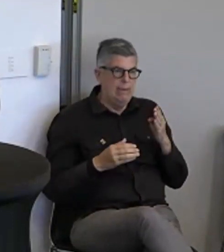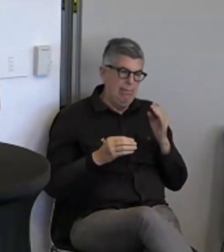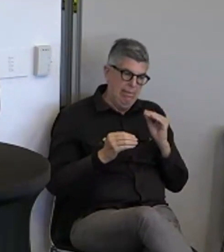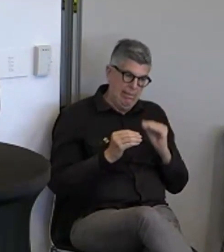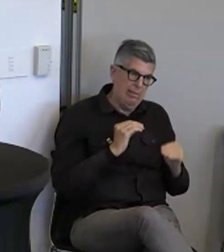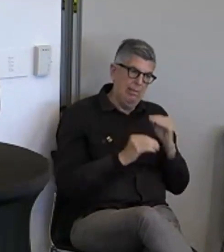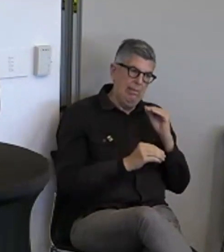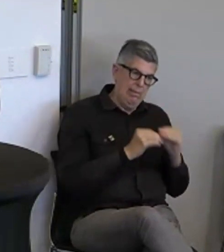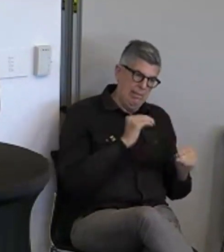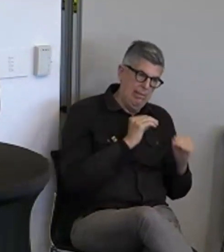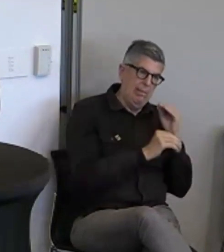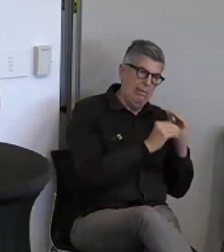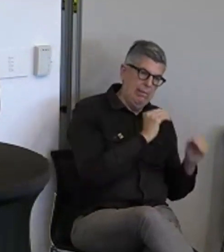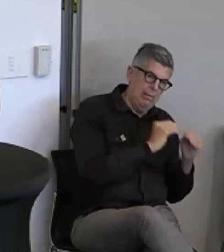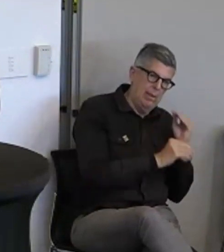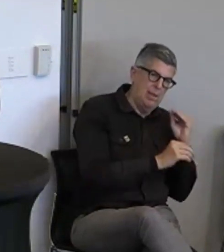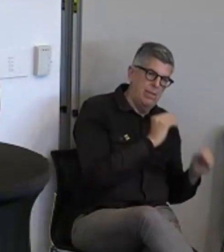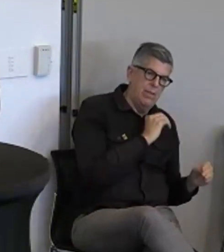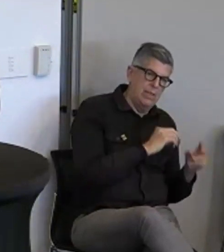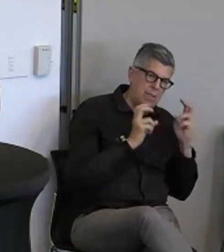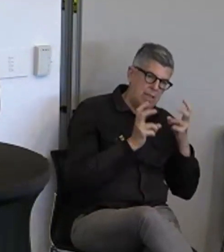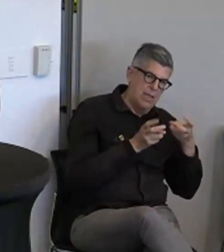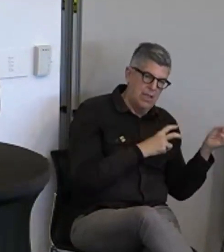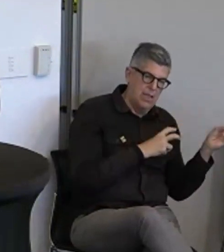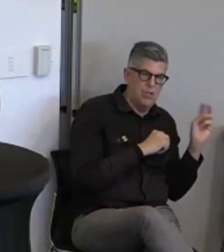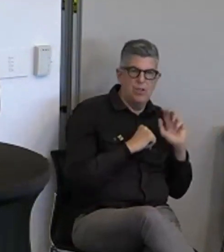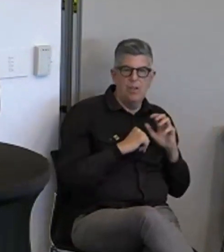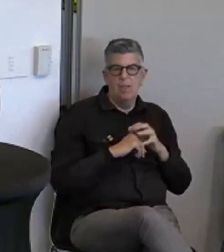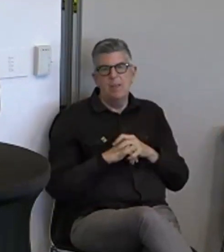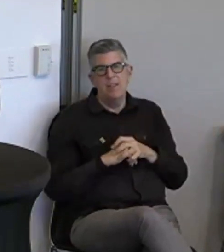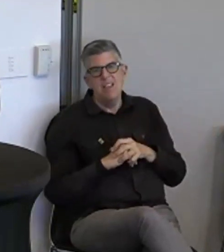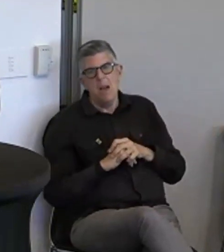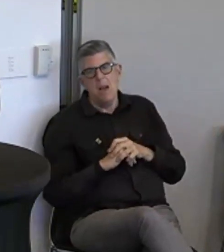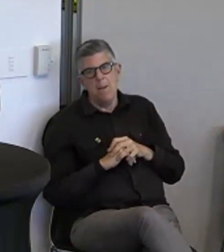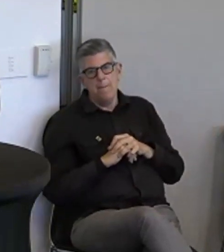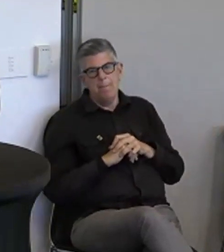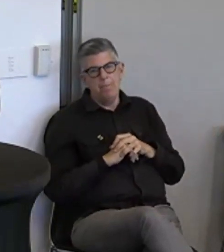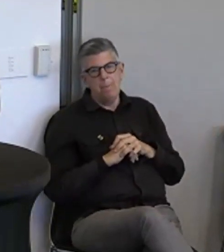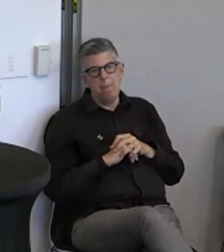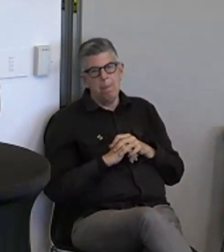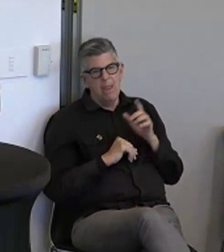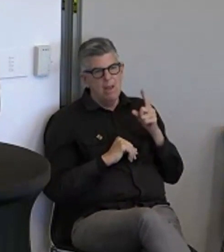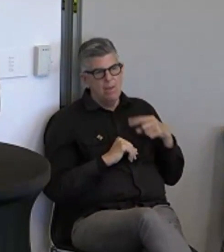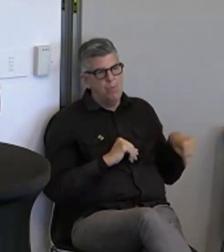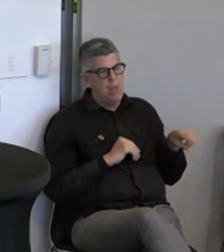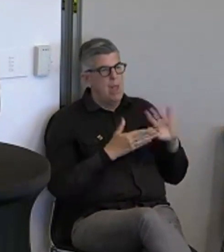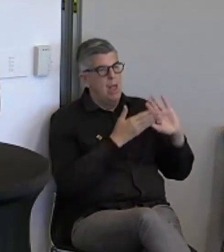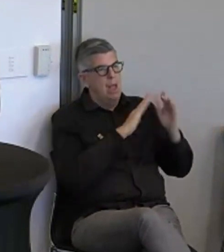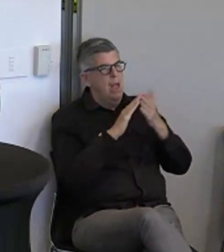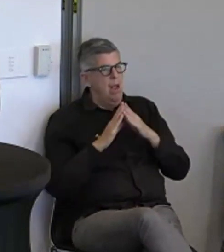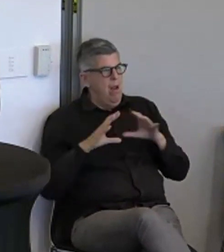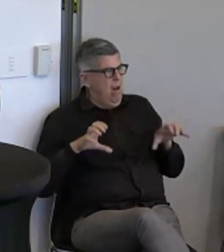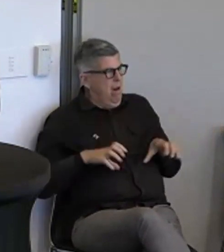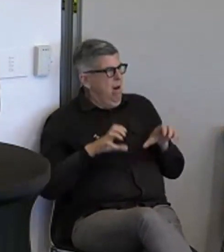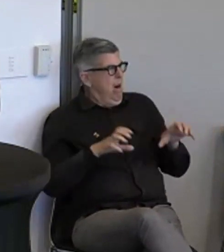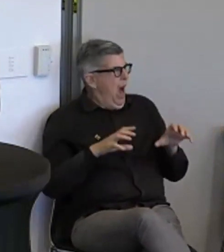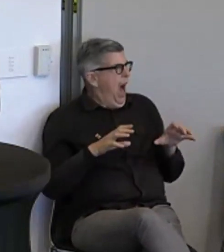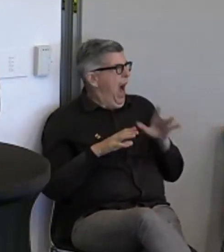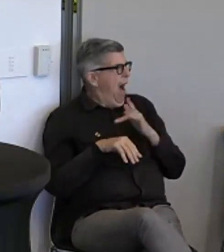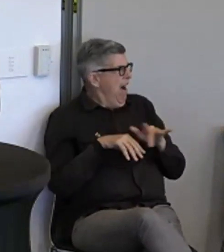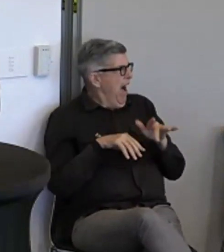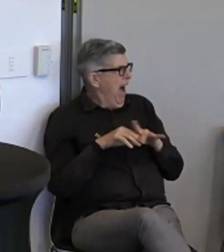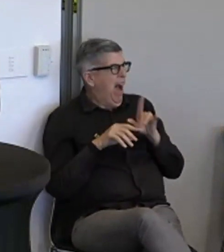to need help and professional development. And this is where having these communities of practice available is so